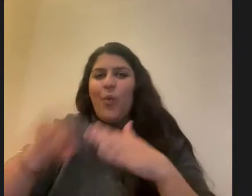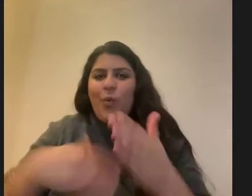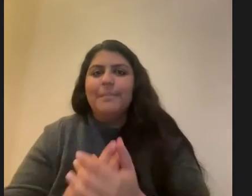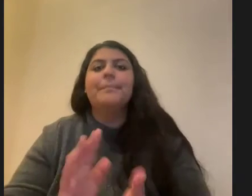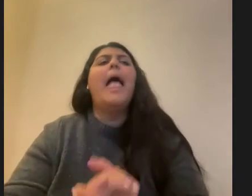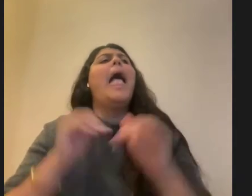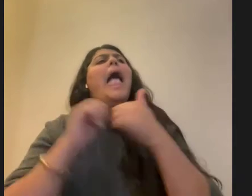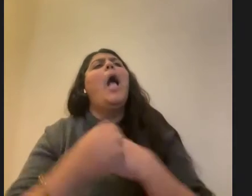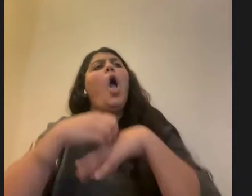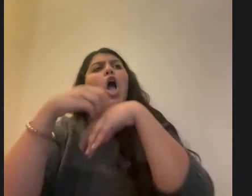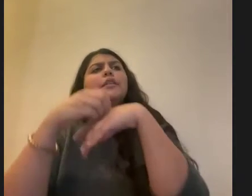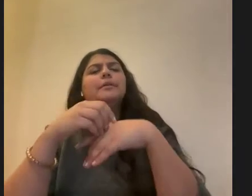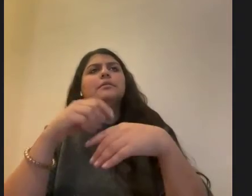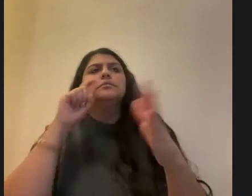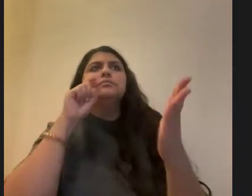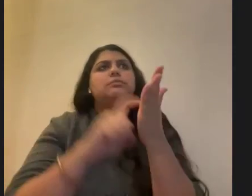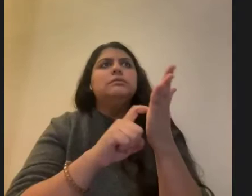does an octopus sense danger?